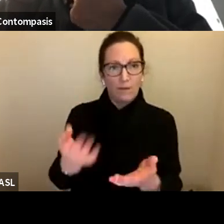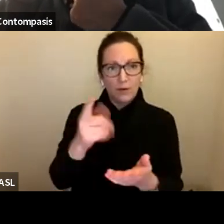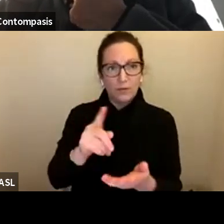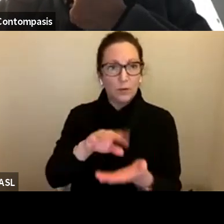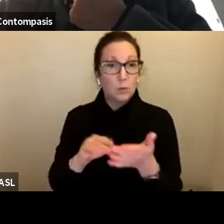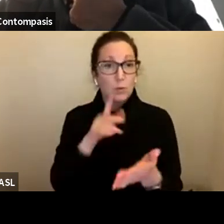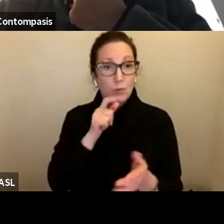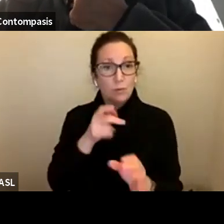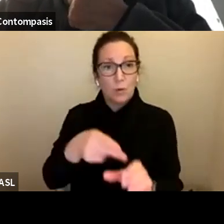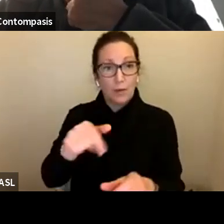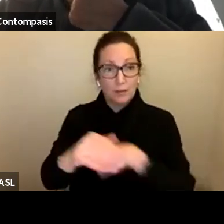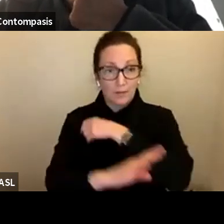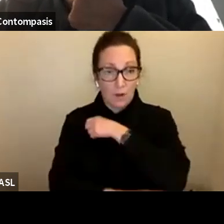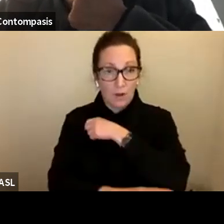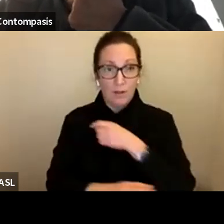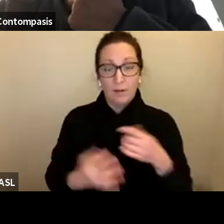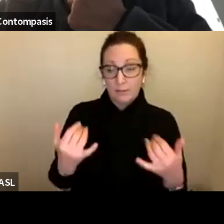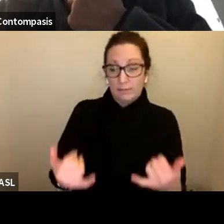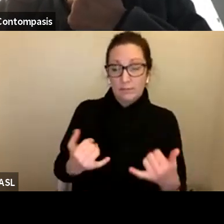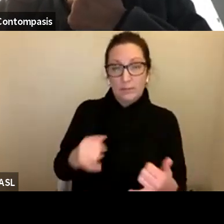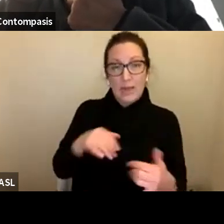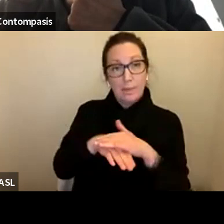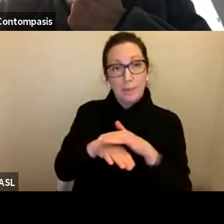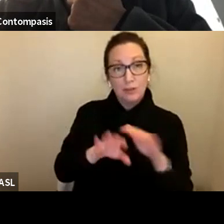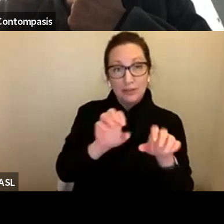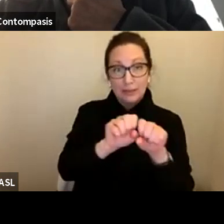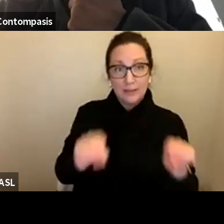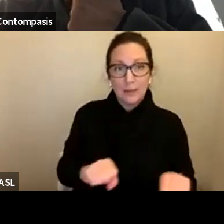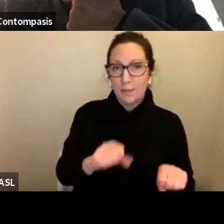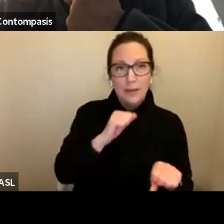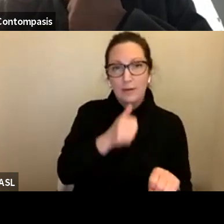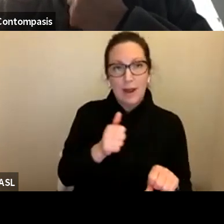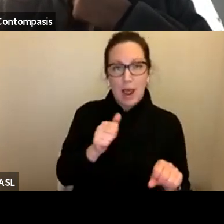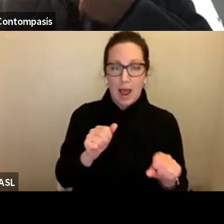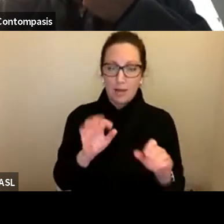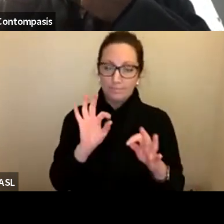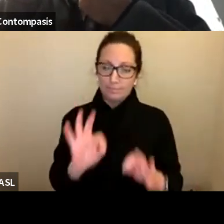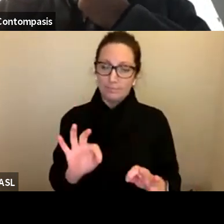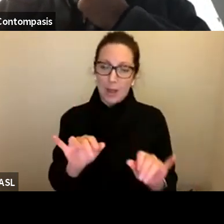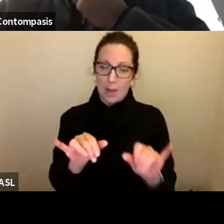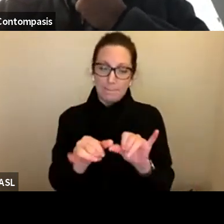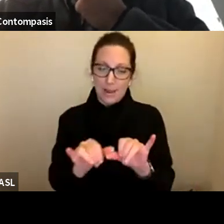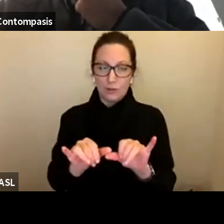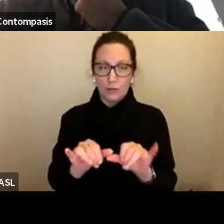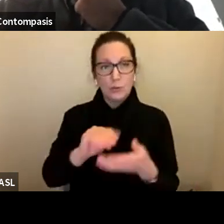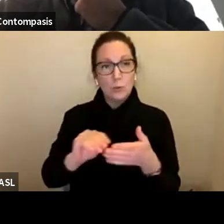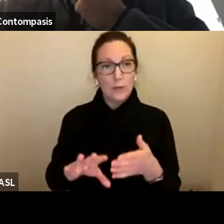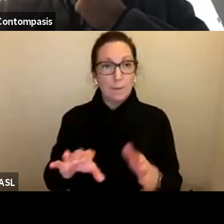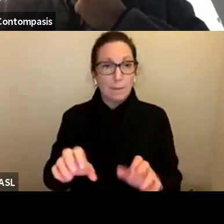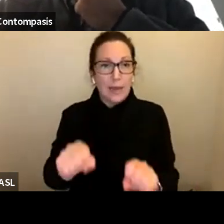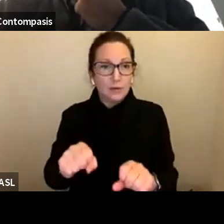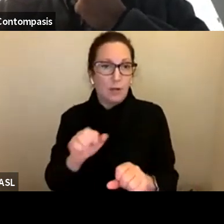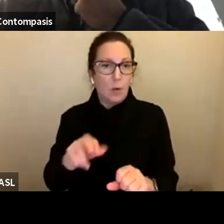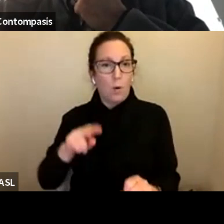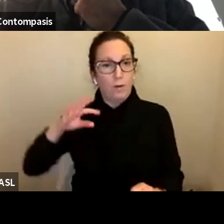The existing admission system has not always been an effective measure of student potential or merit. Many talented students have been